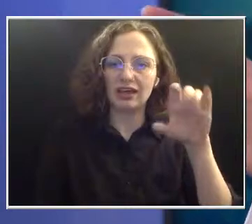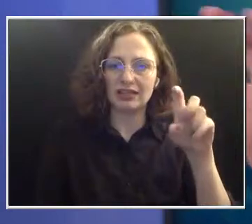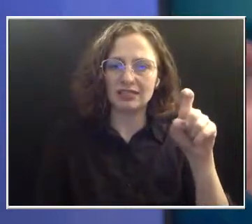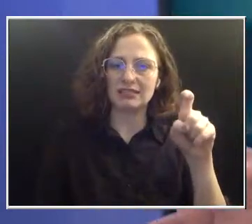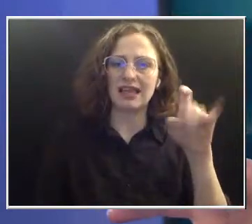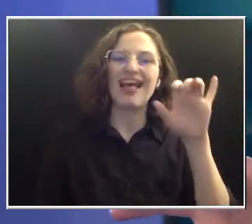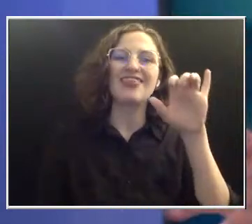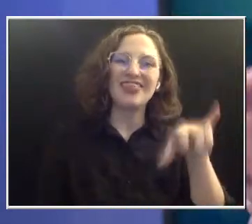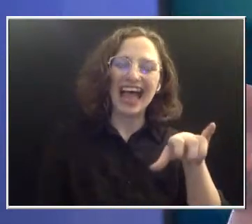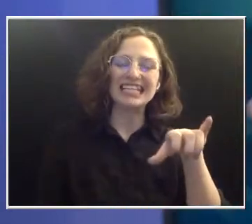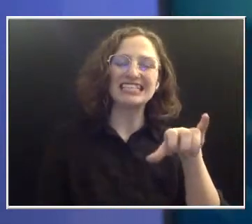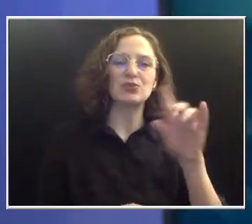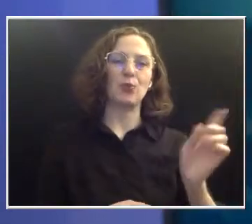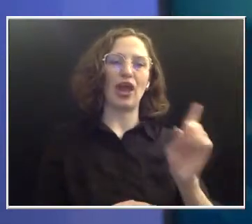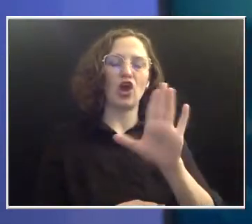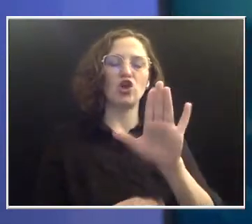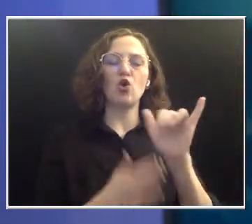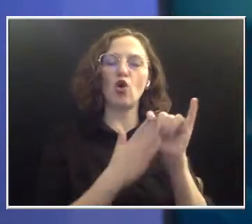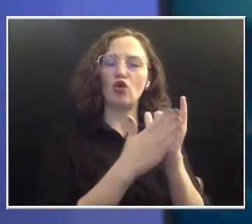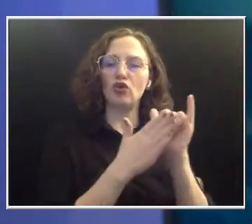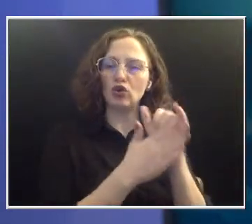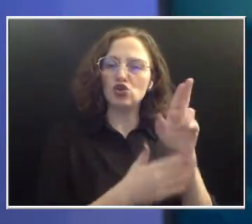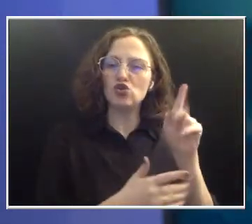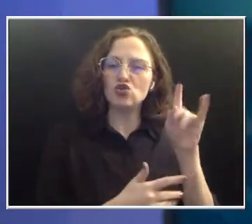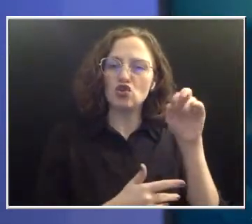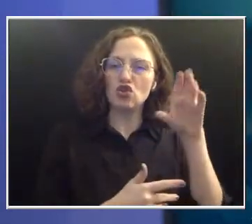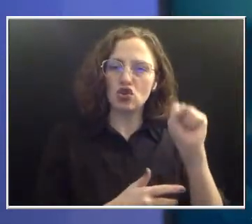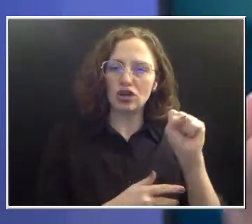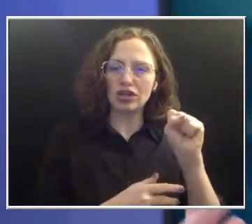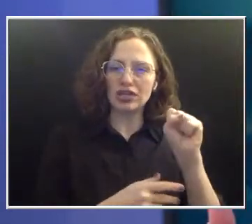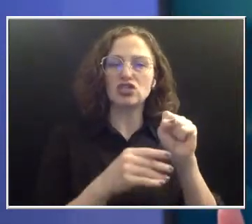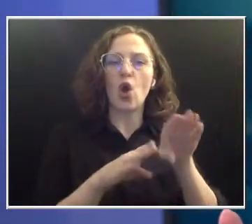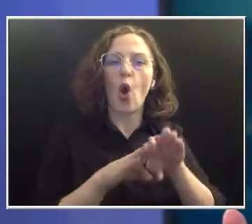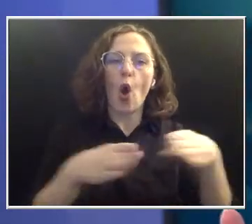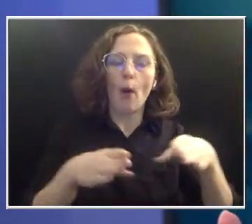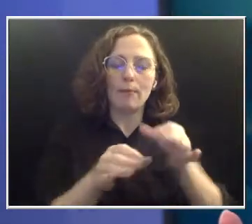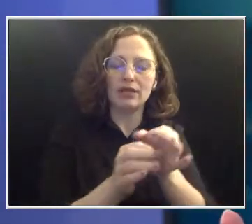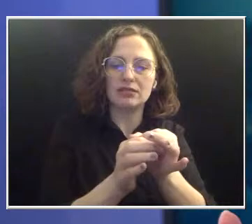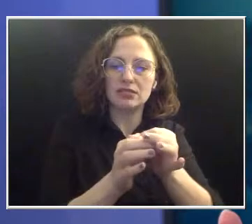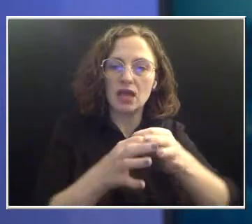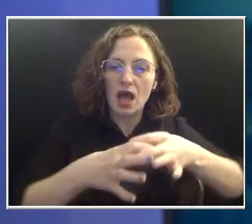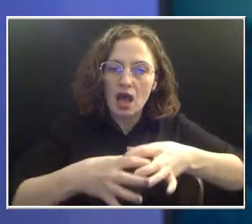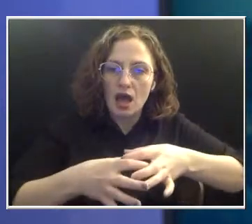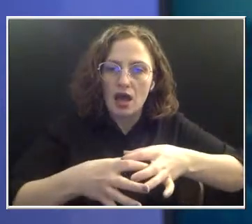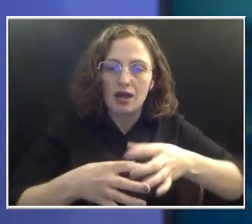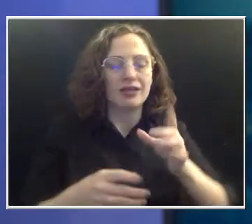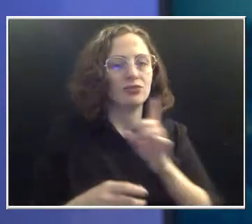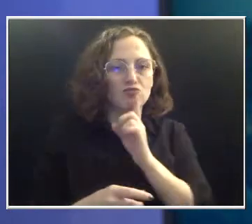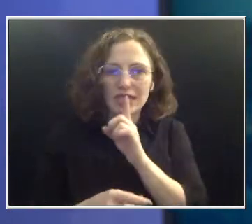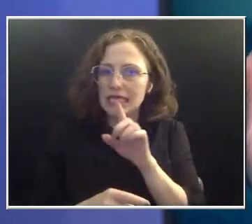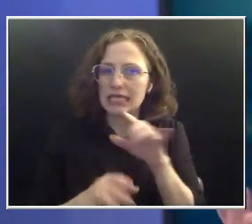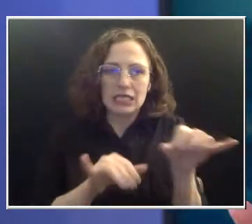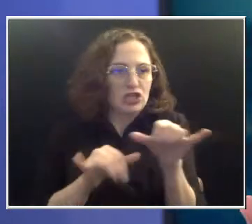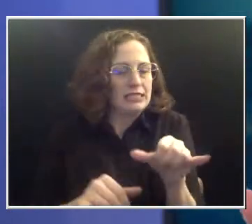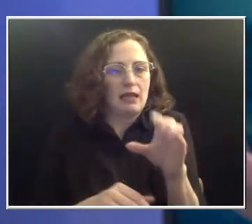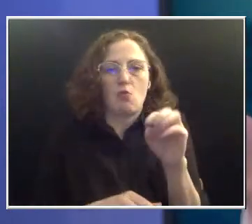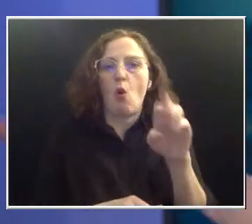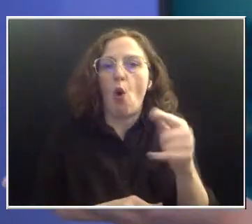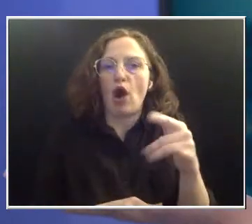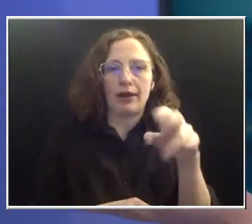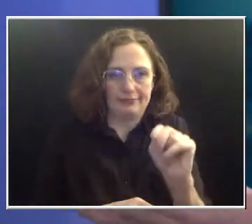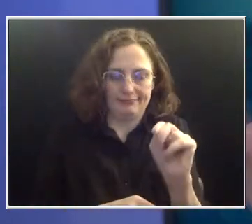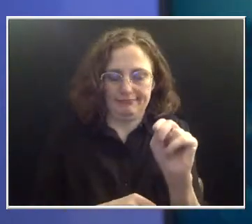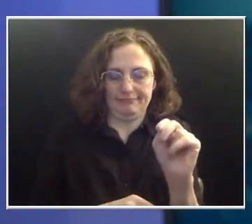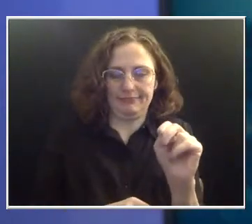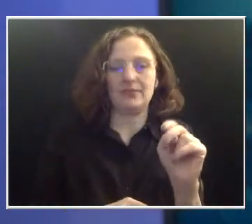though we talk about them separately, they're really like one organ, and the cervix is the opening to the uterus. And so a lot of times when someone